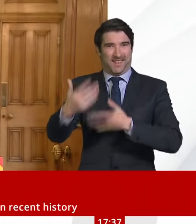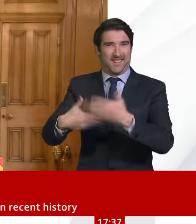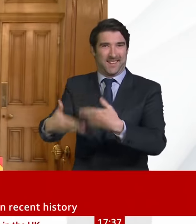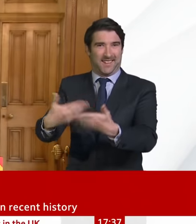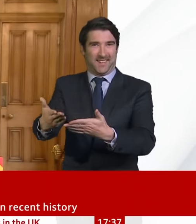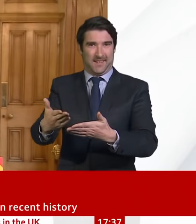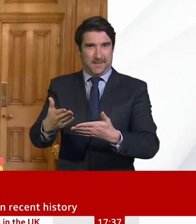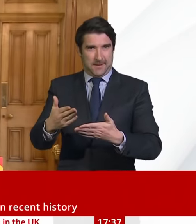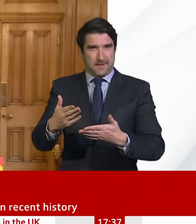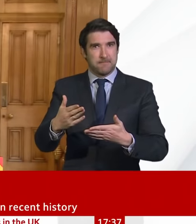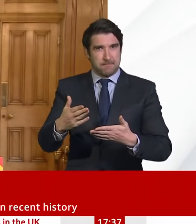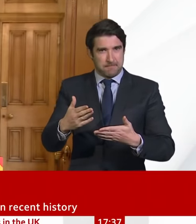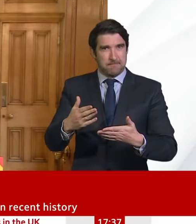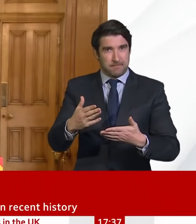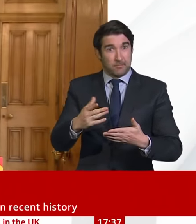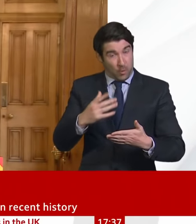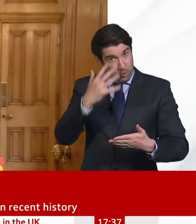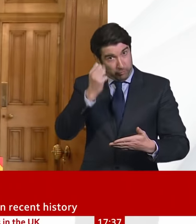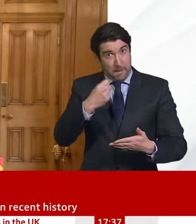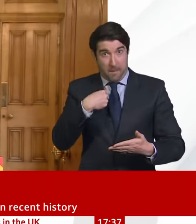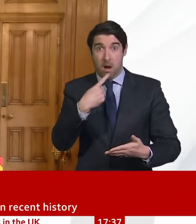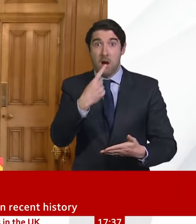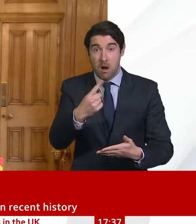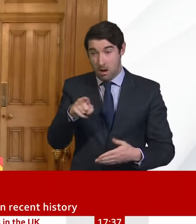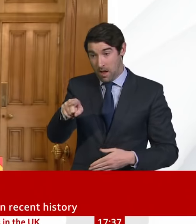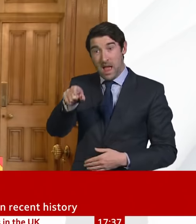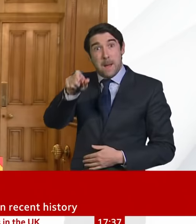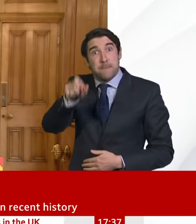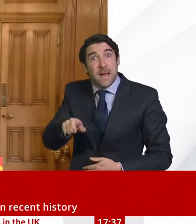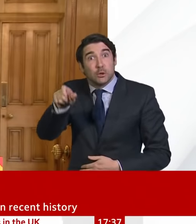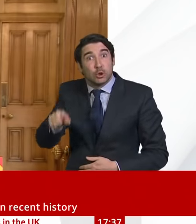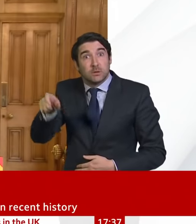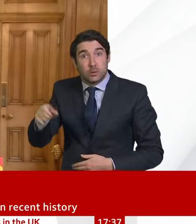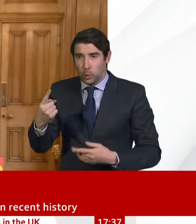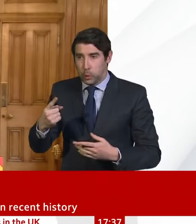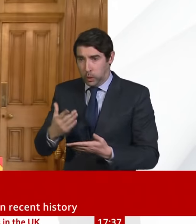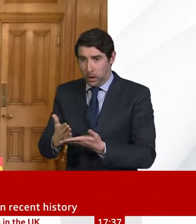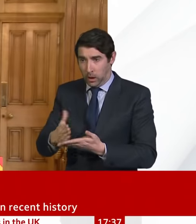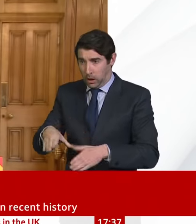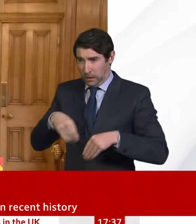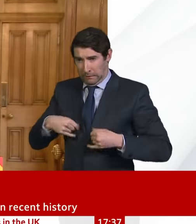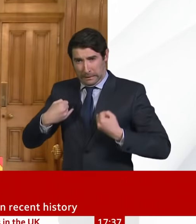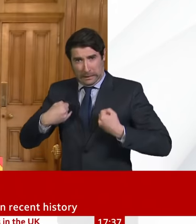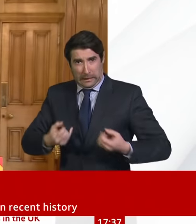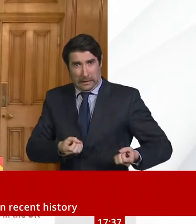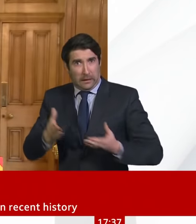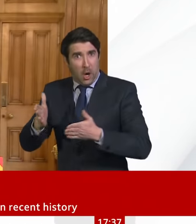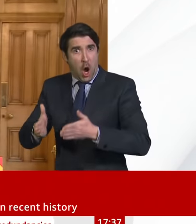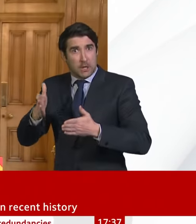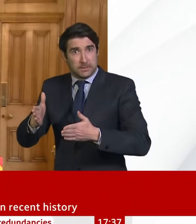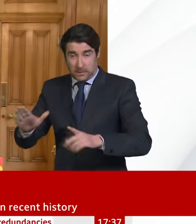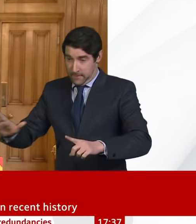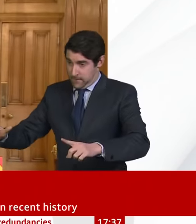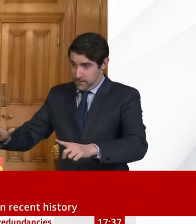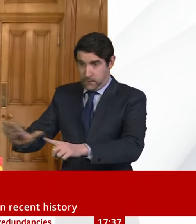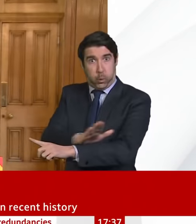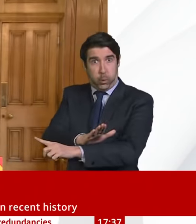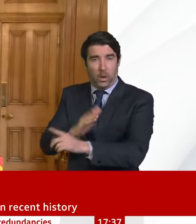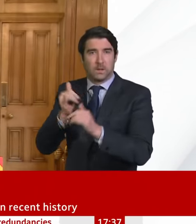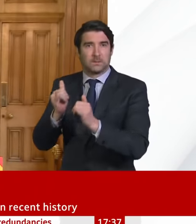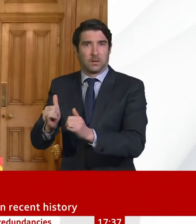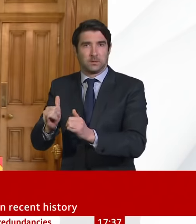needs a test is able to have one, and this is how we're going to make sure that people get the right treatment in